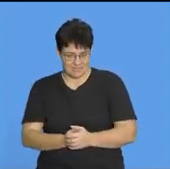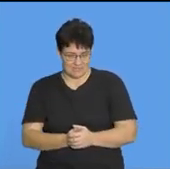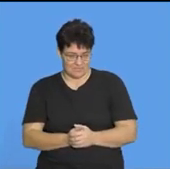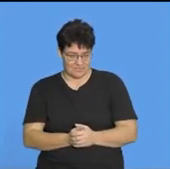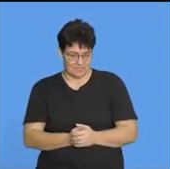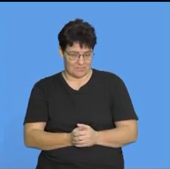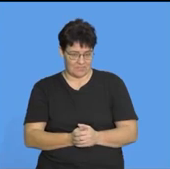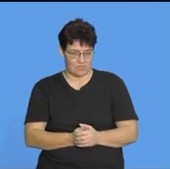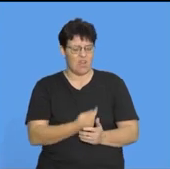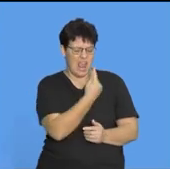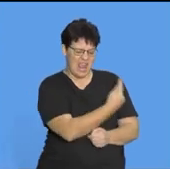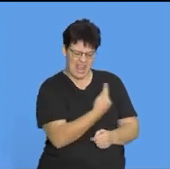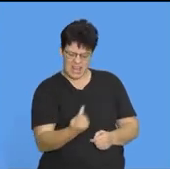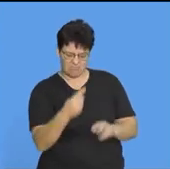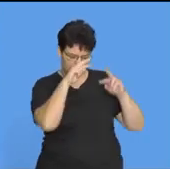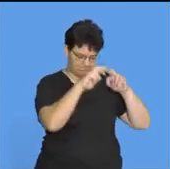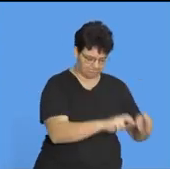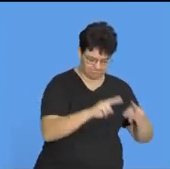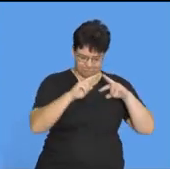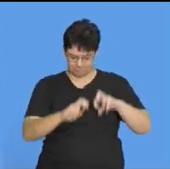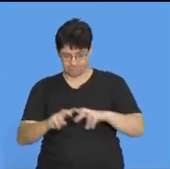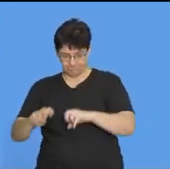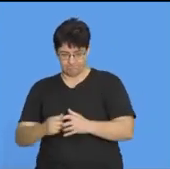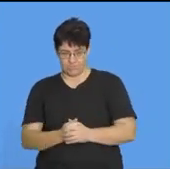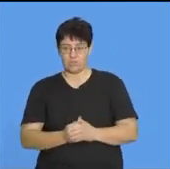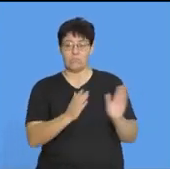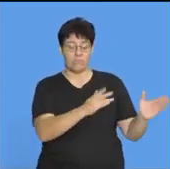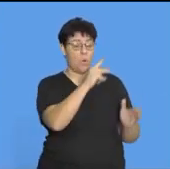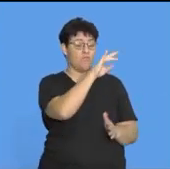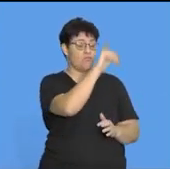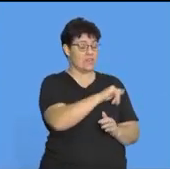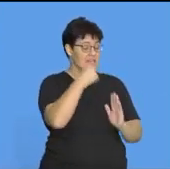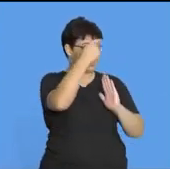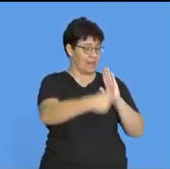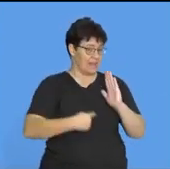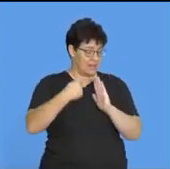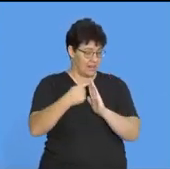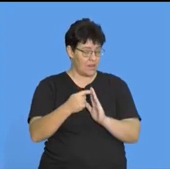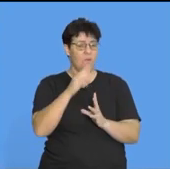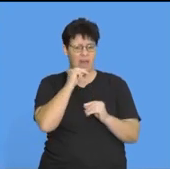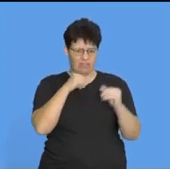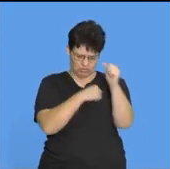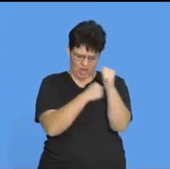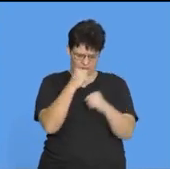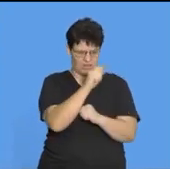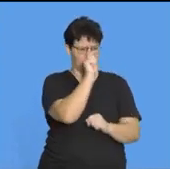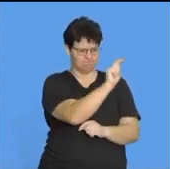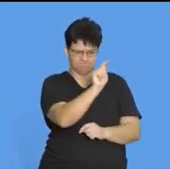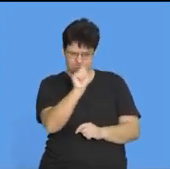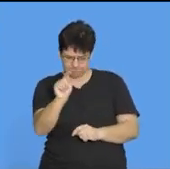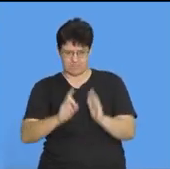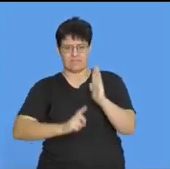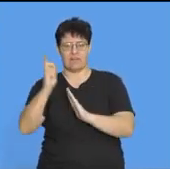detail. So as I mentioned, when we looked at the ovary, we saw that there were several structures that developed from the